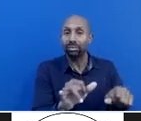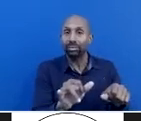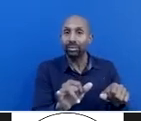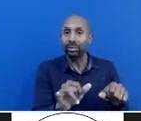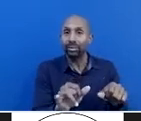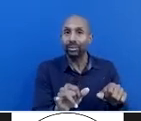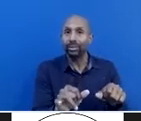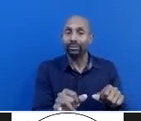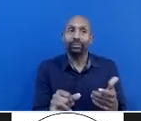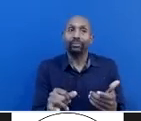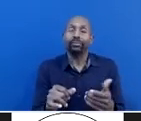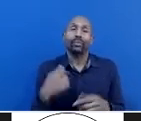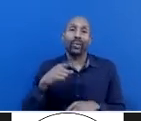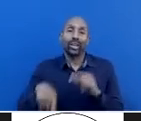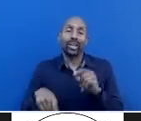other.